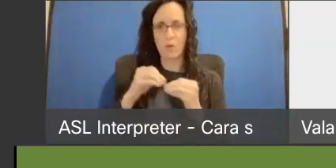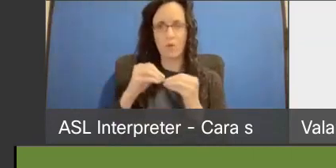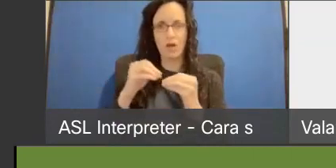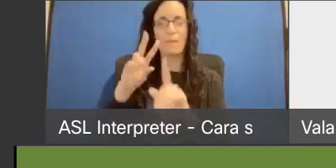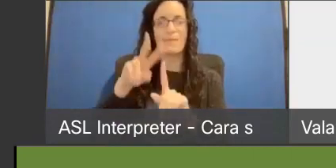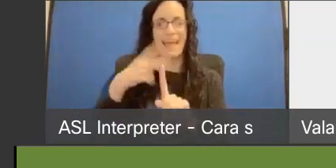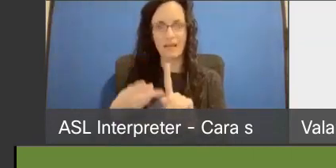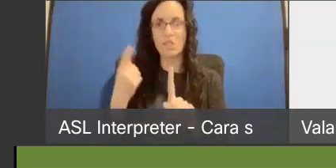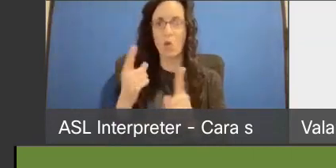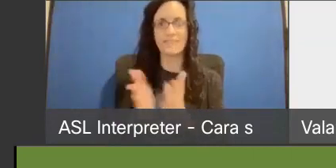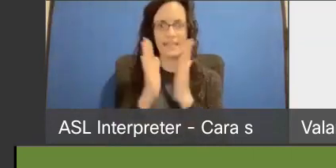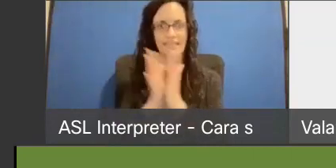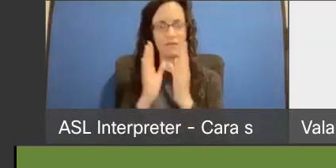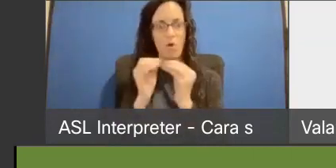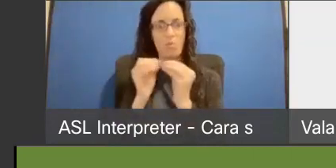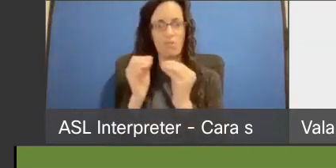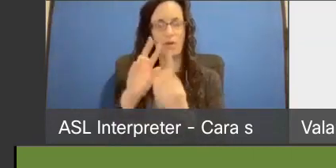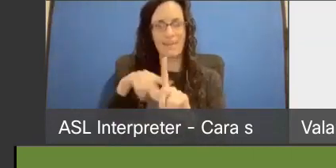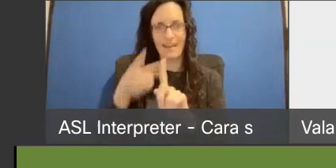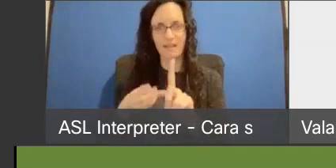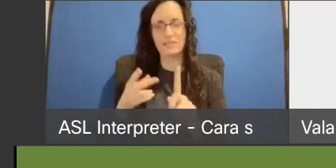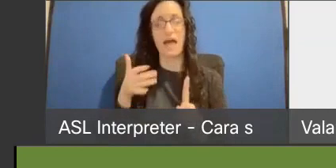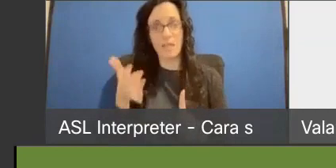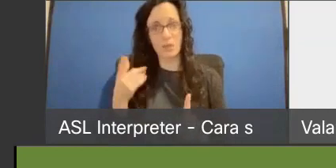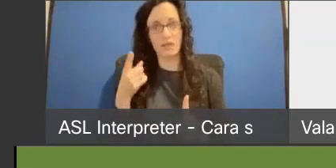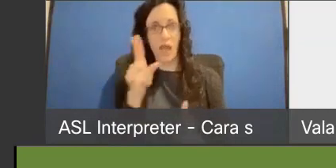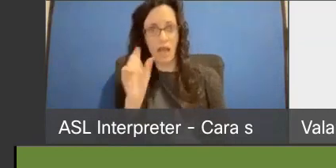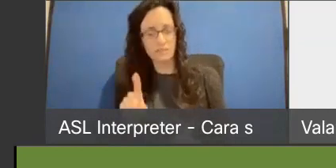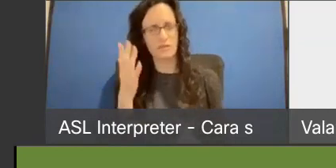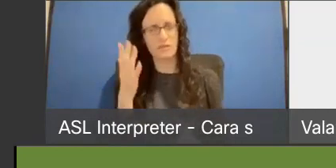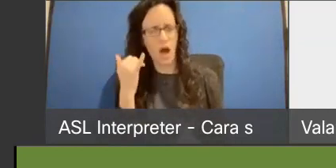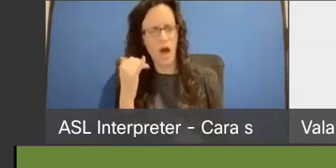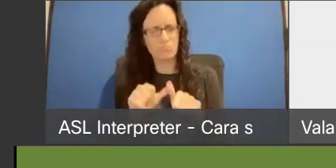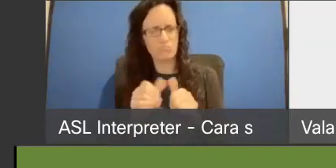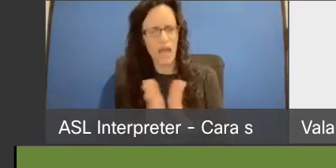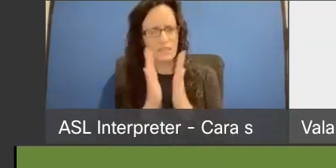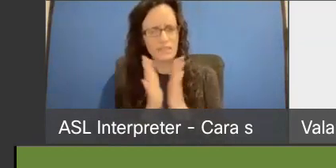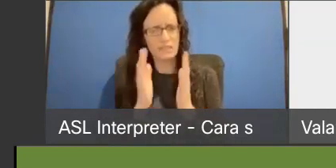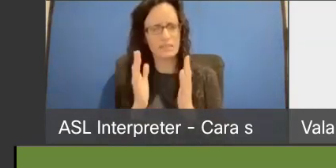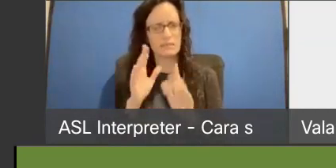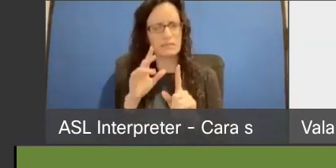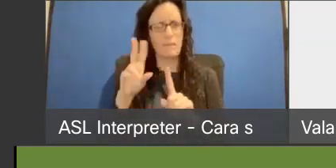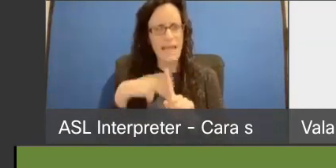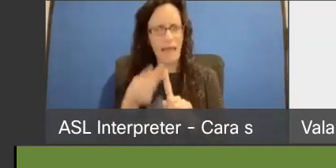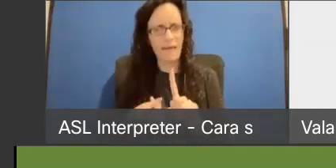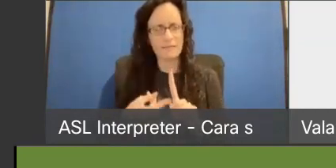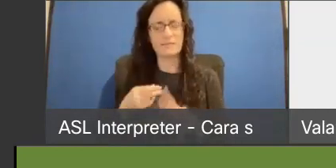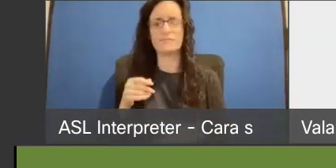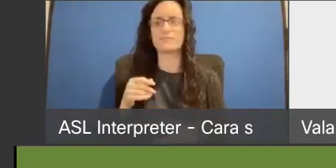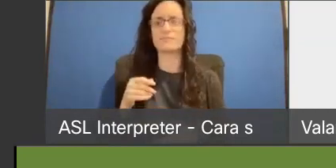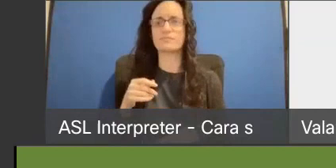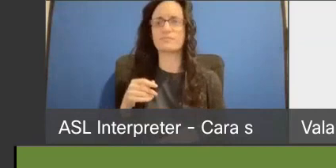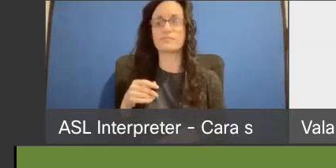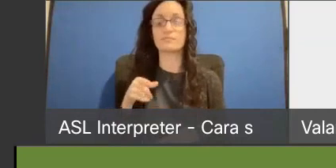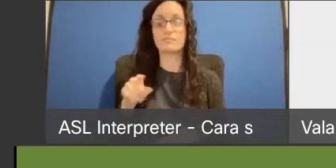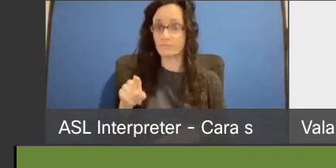asking for bananas. And eventually someone asked the person why they were eating bananas a lot. And what they told the